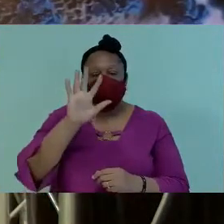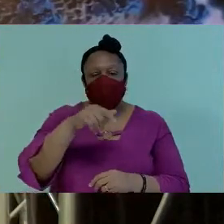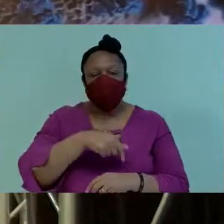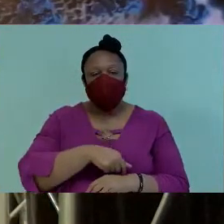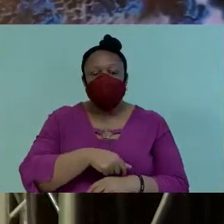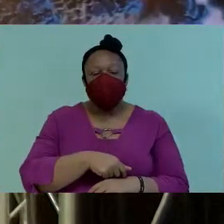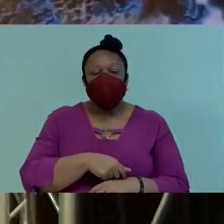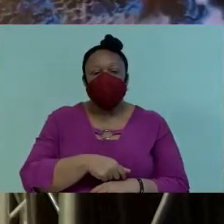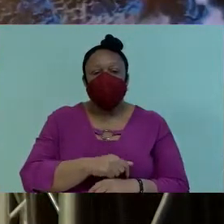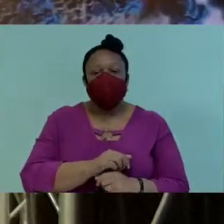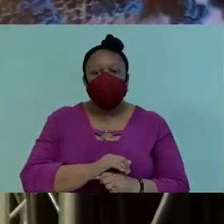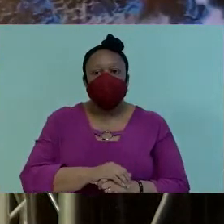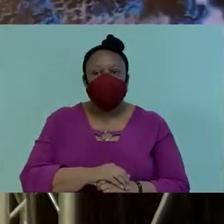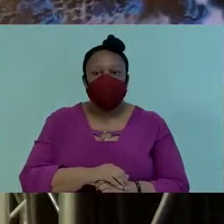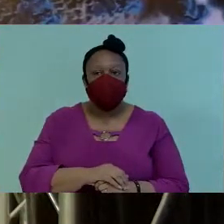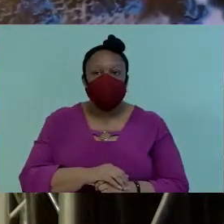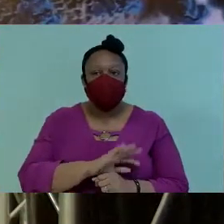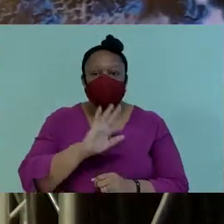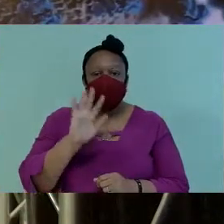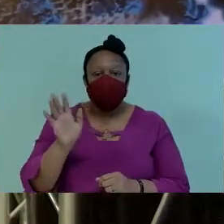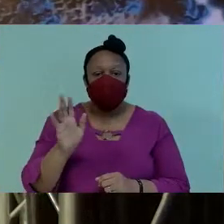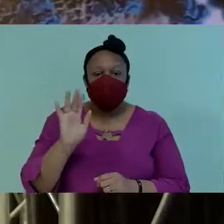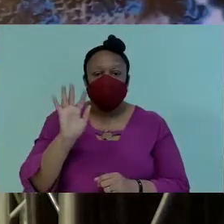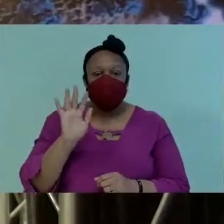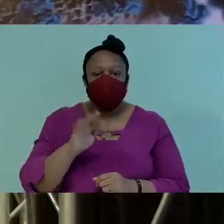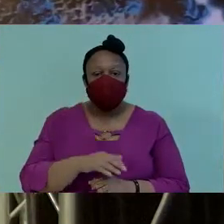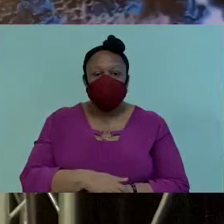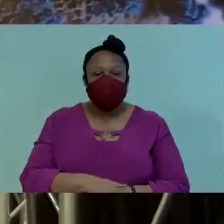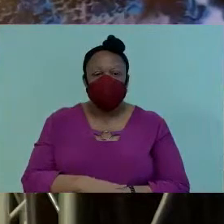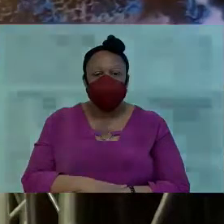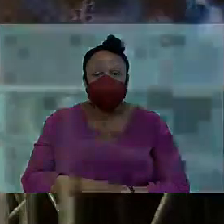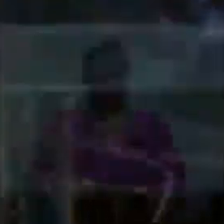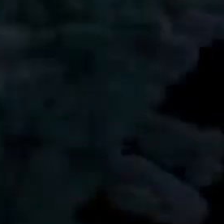p.m. I am Lesroy Williams.